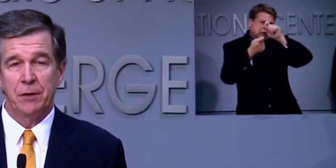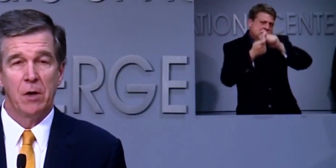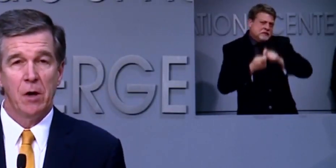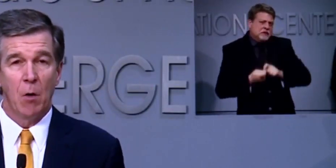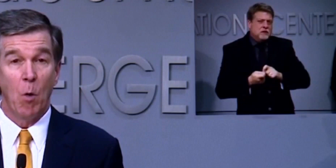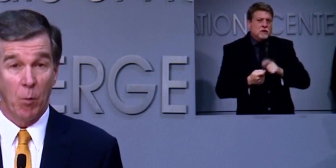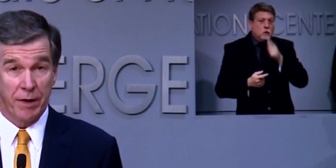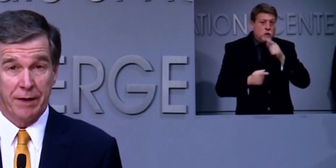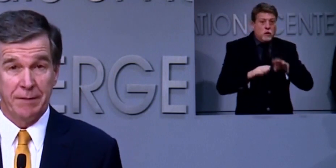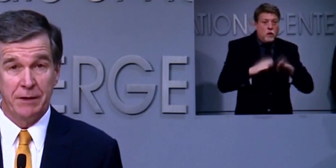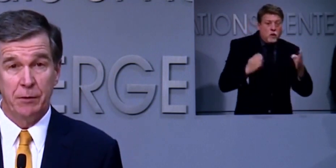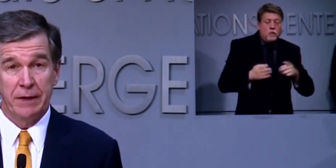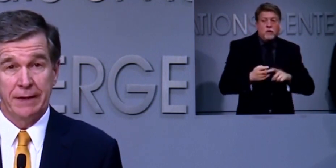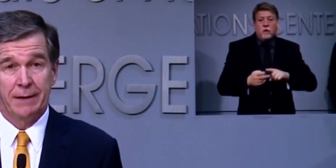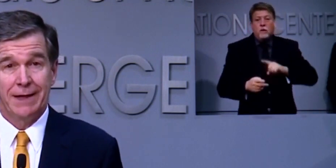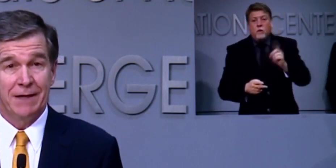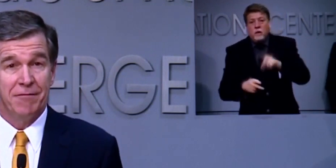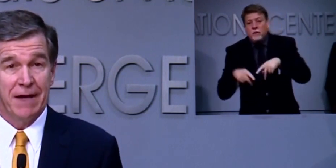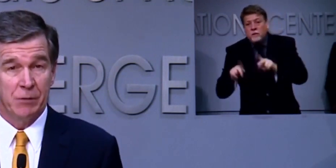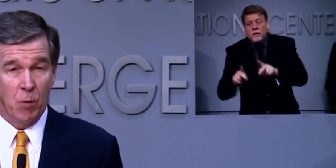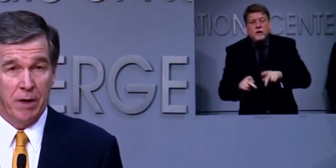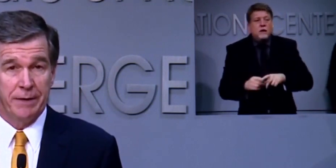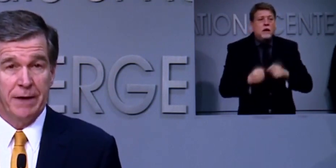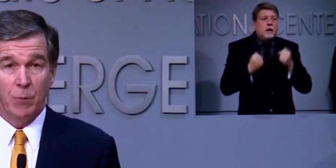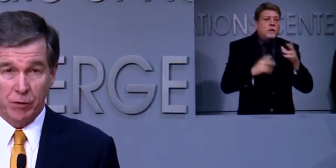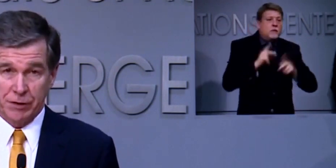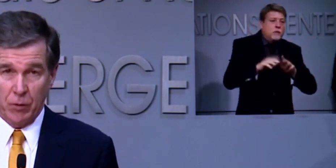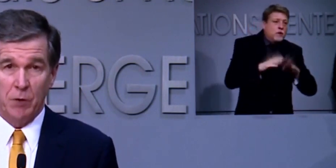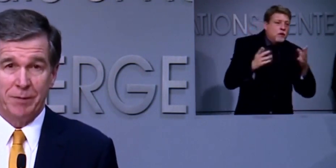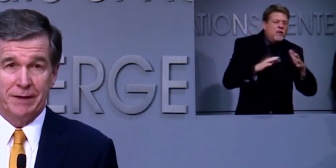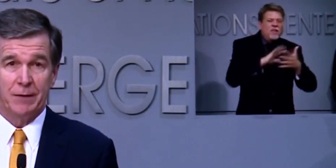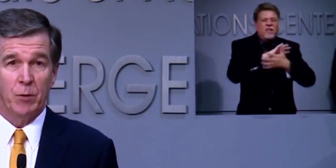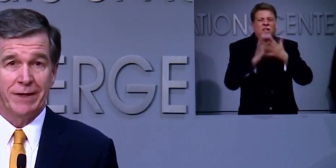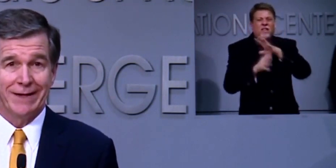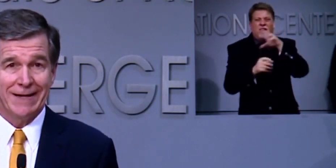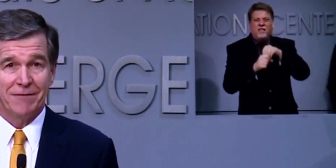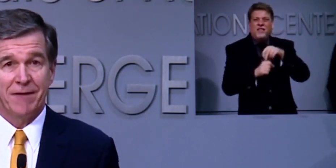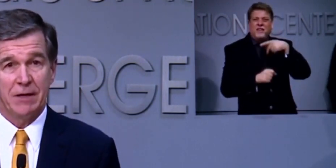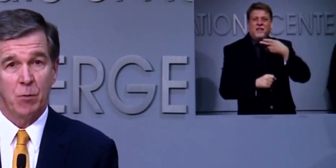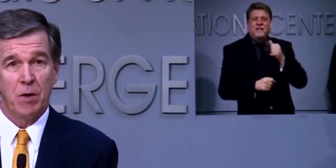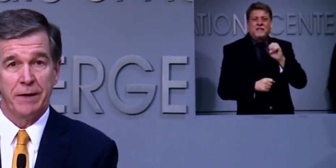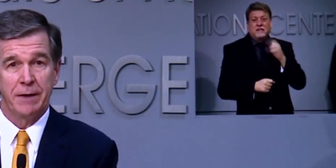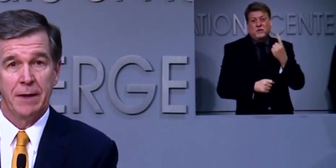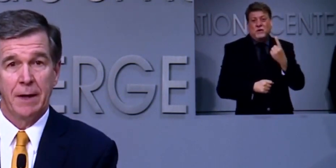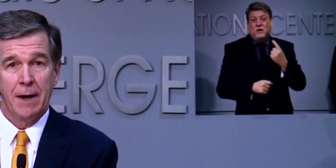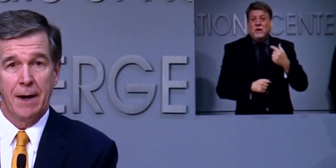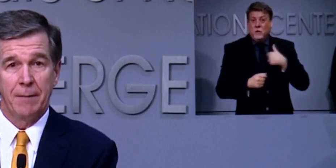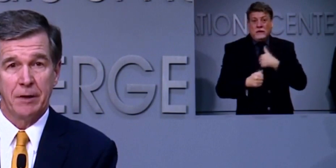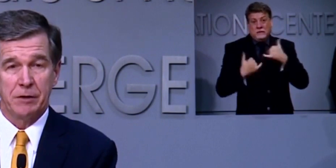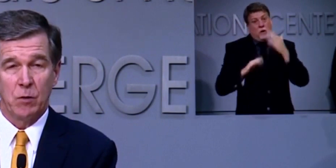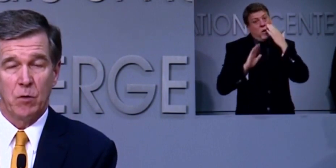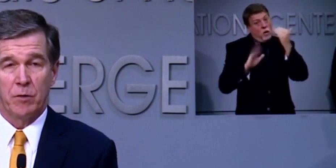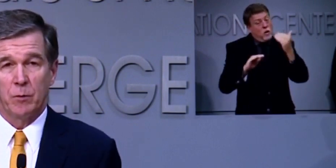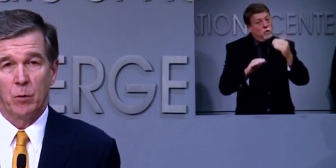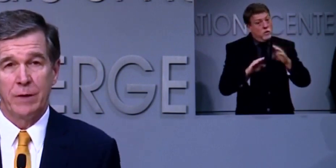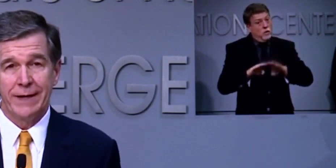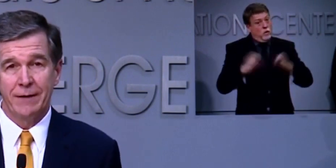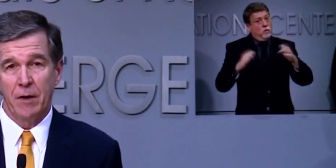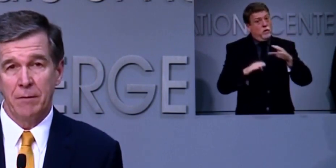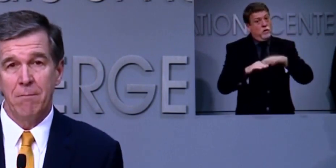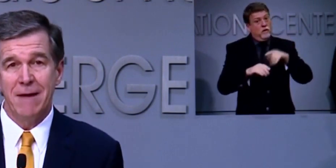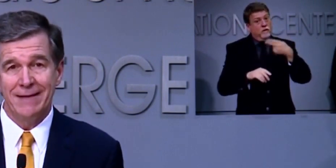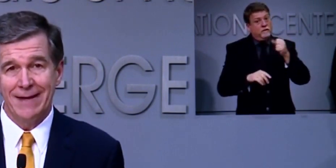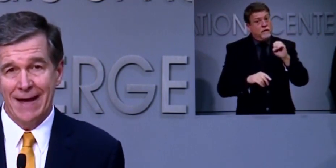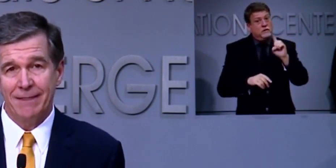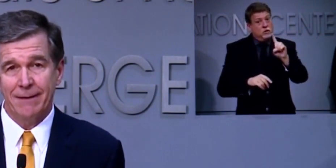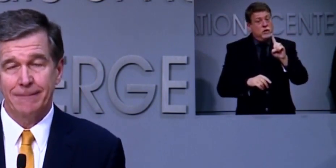information on what we're going to be doing in phase one, and we're still hoping that we can get to phase one because the order will end